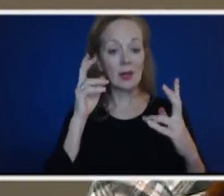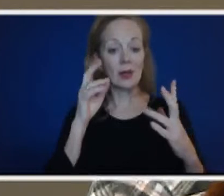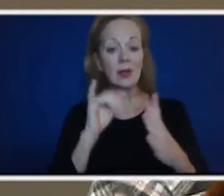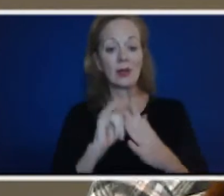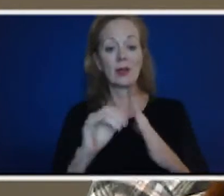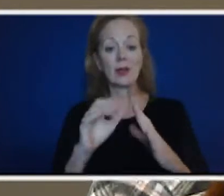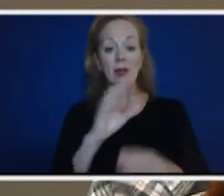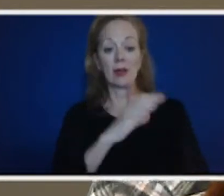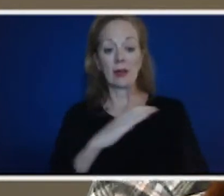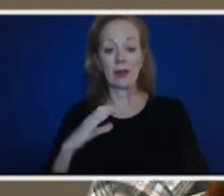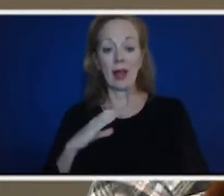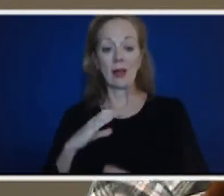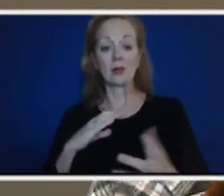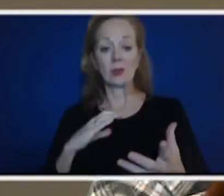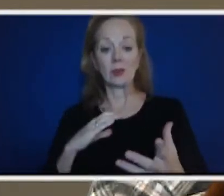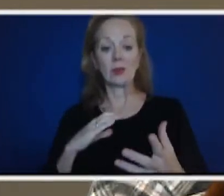can